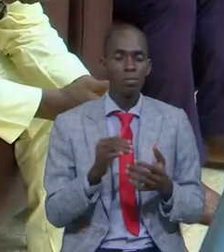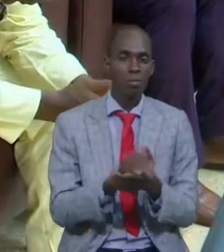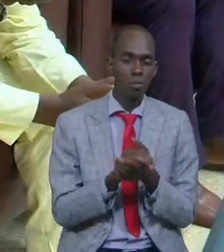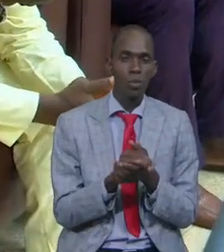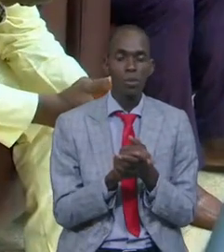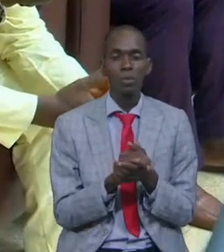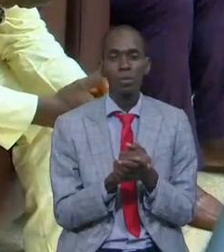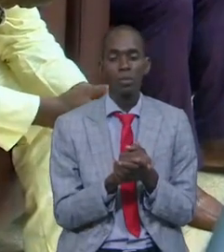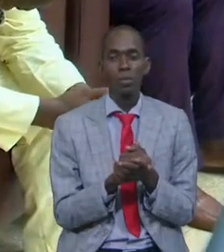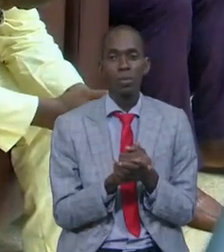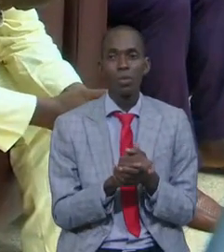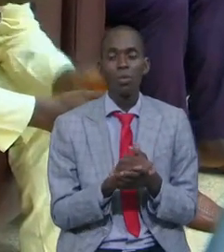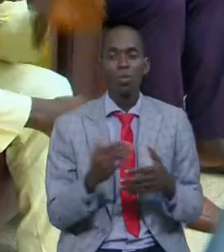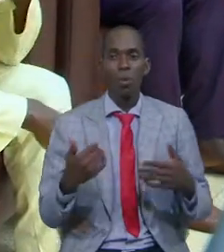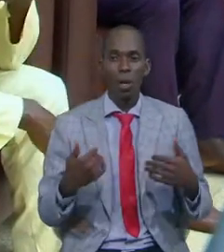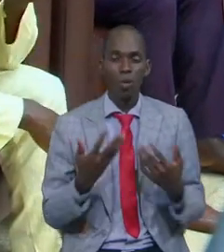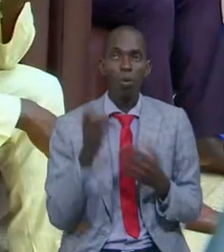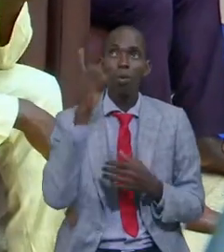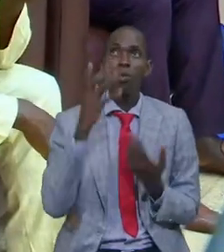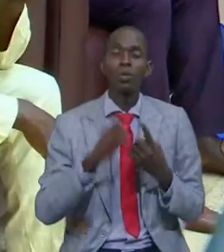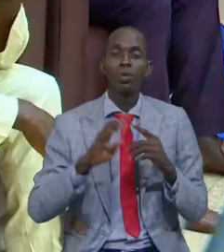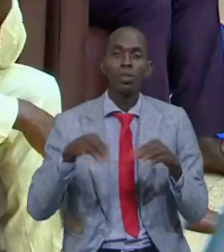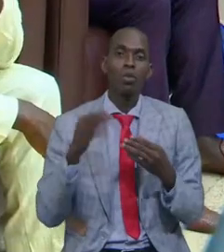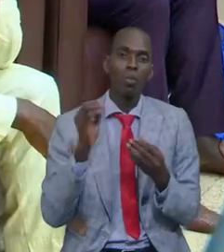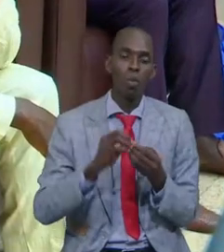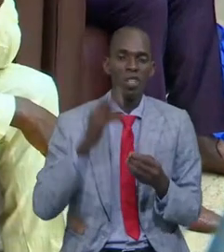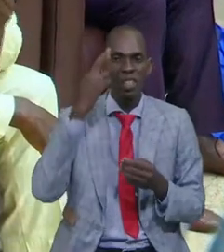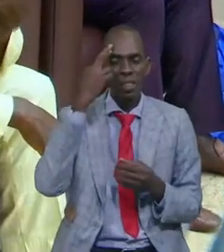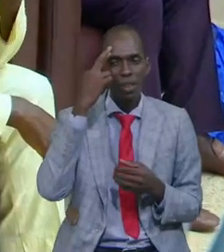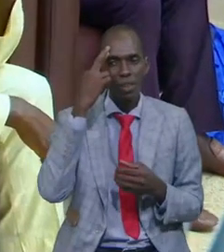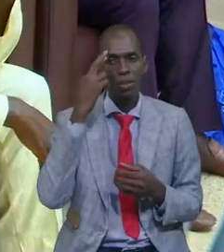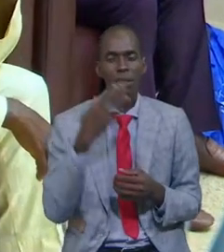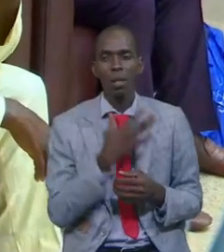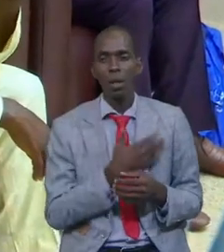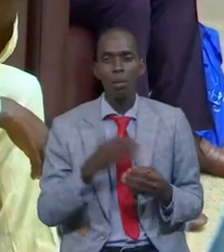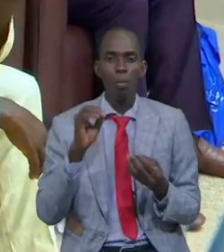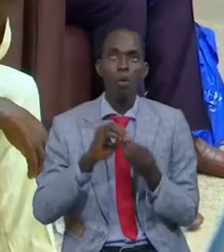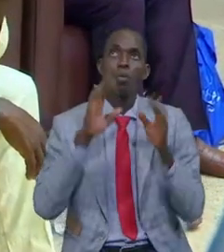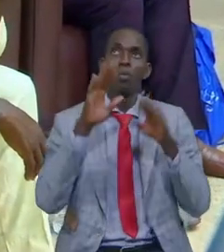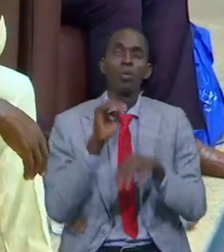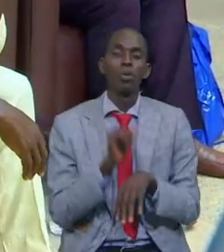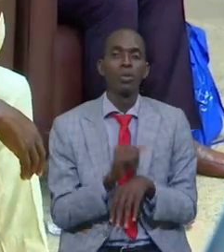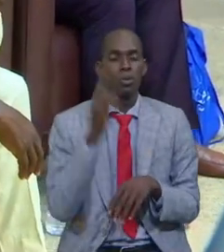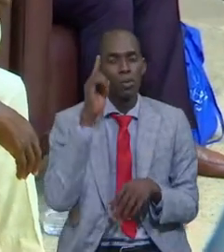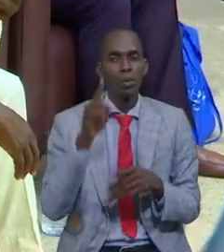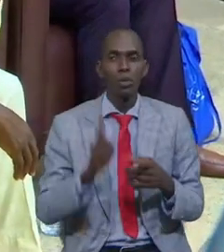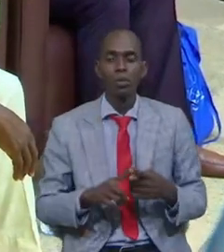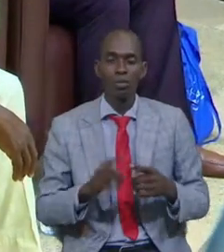celebrate. More miracles, more signs and wonders in your life, in your family to celebrate